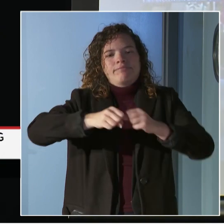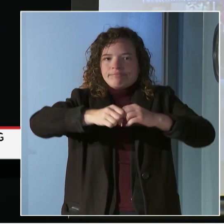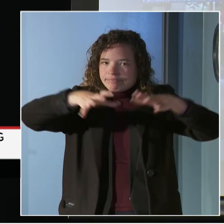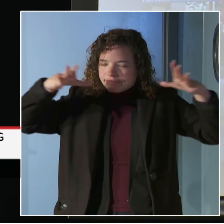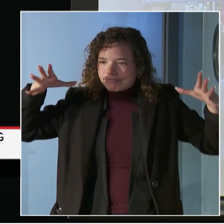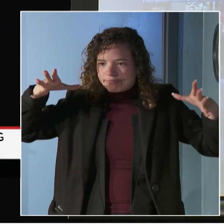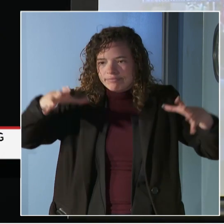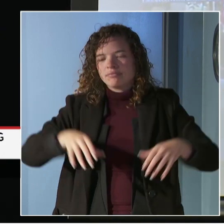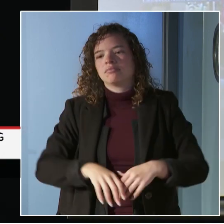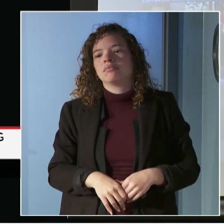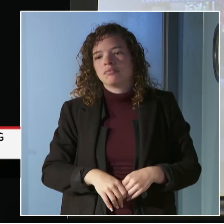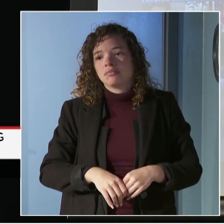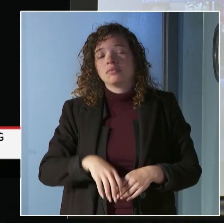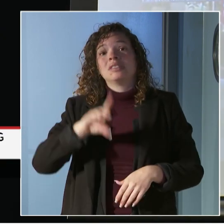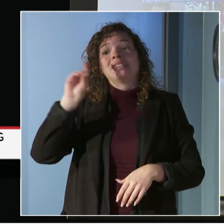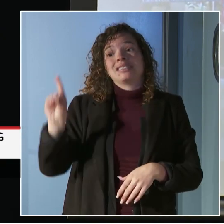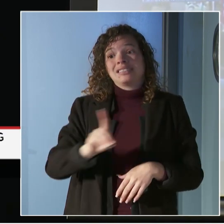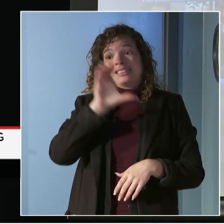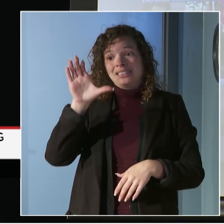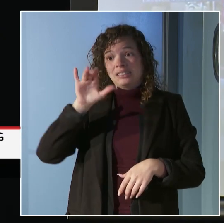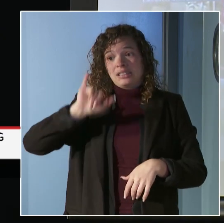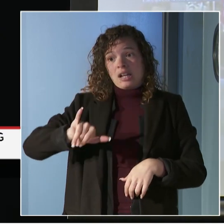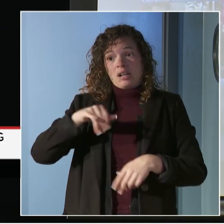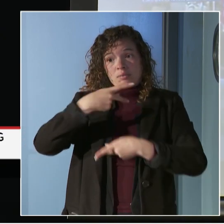the district has produced